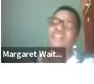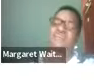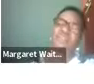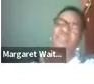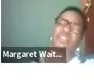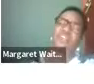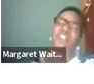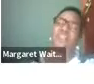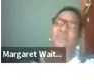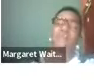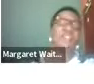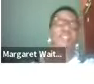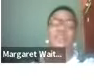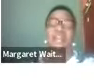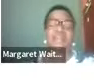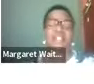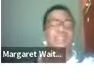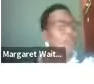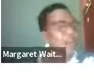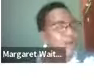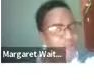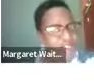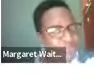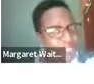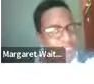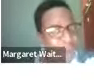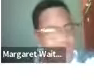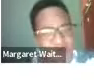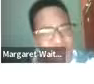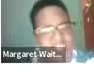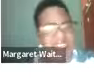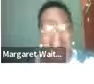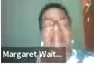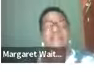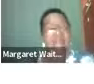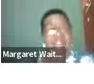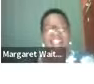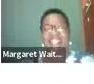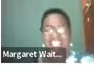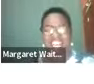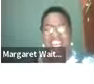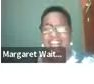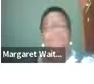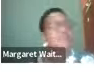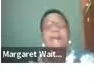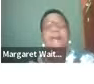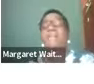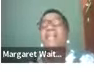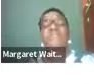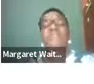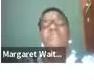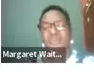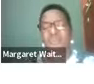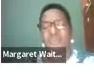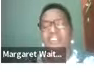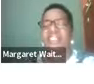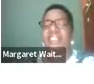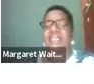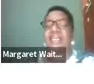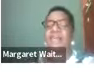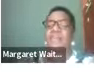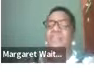provide information to reduce peer pressure. So that means we are all both students. We are all reading, the parent and the child. But most of